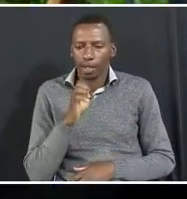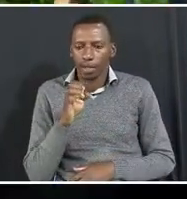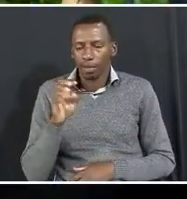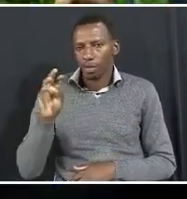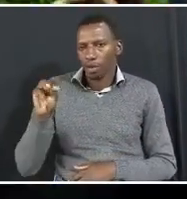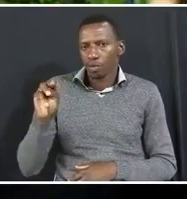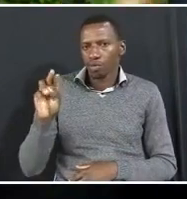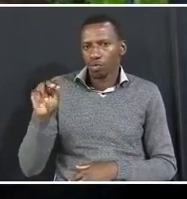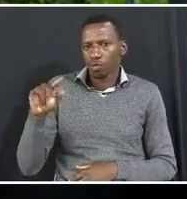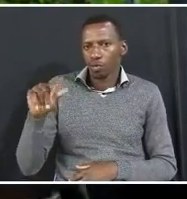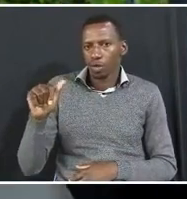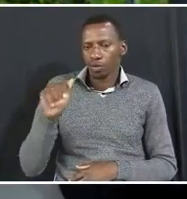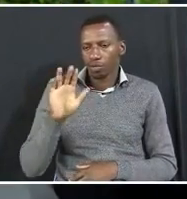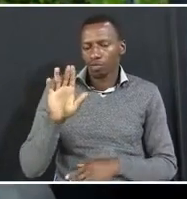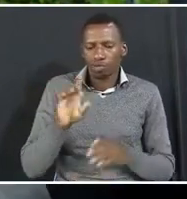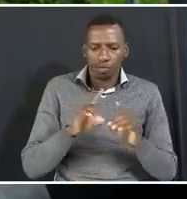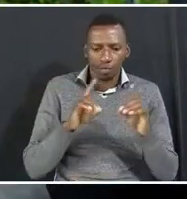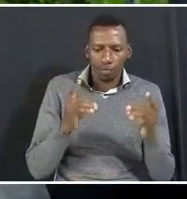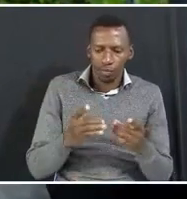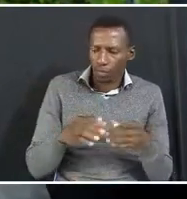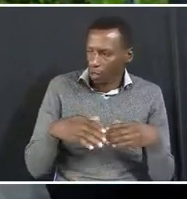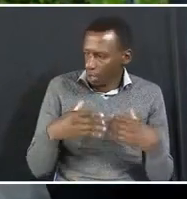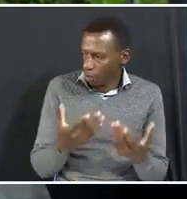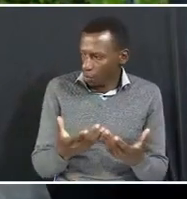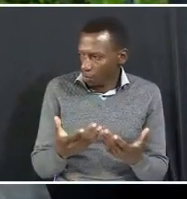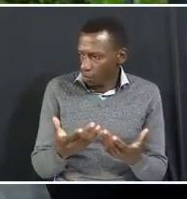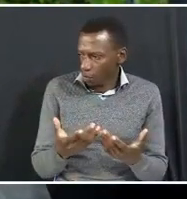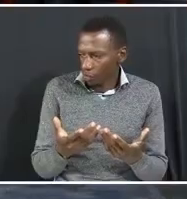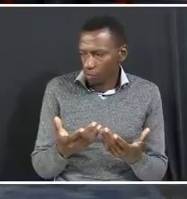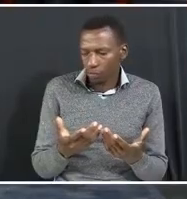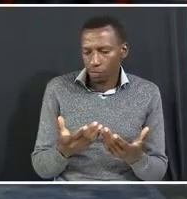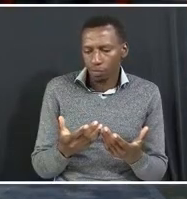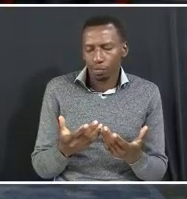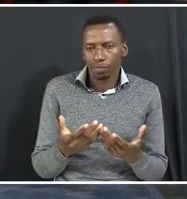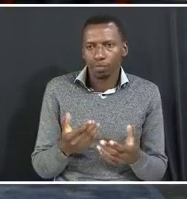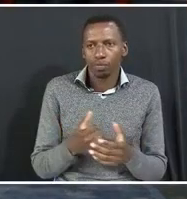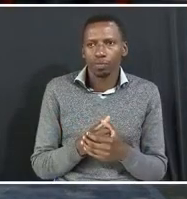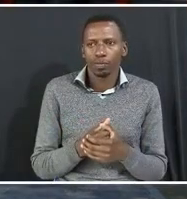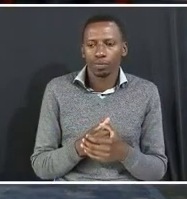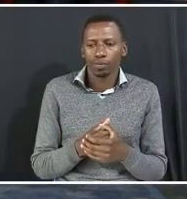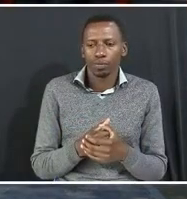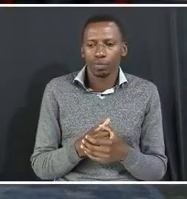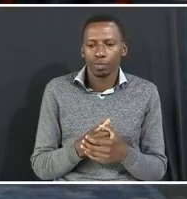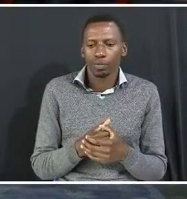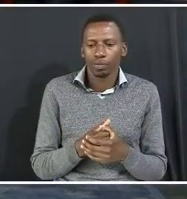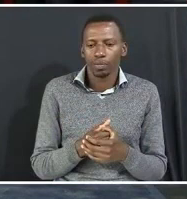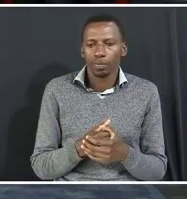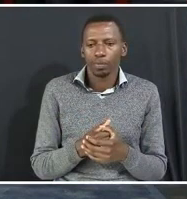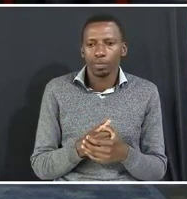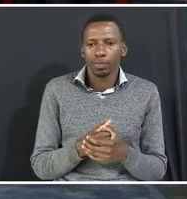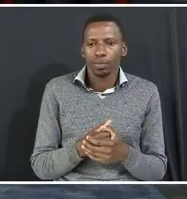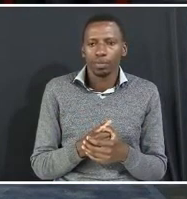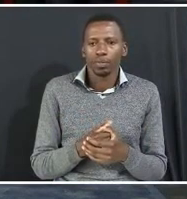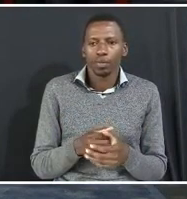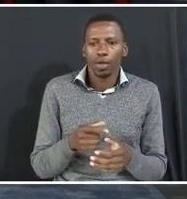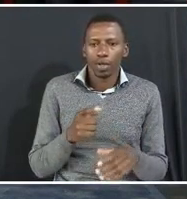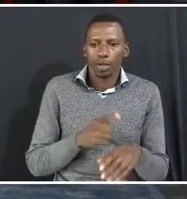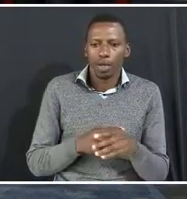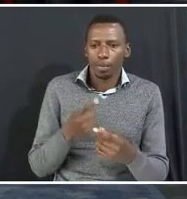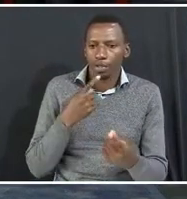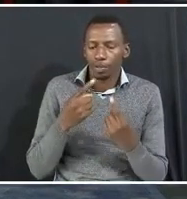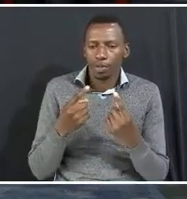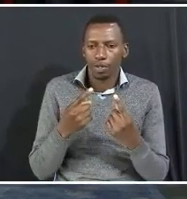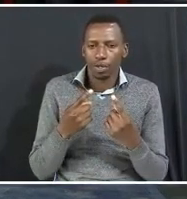then does your department come in? Yeah, when Bore was speaking, he really touched on what we